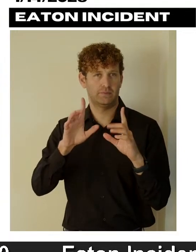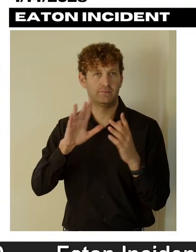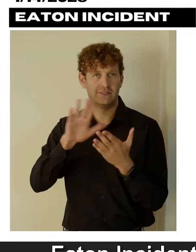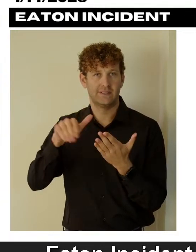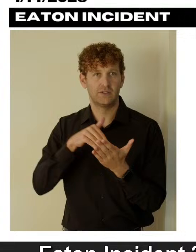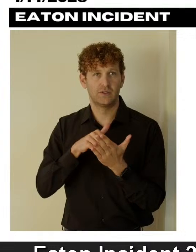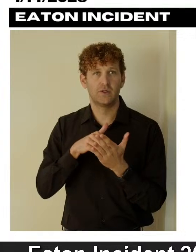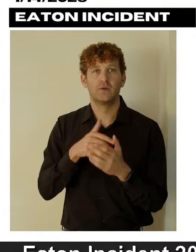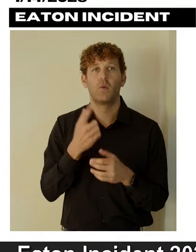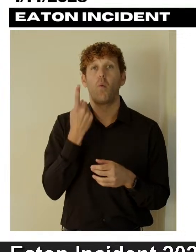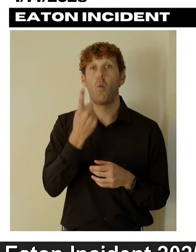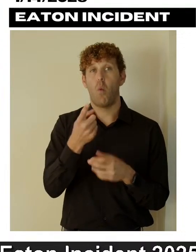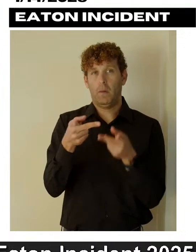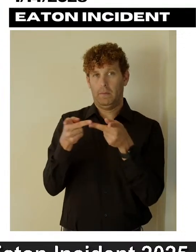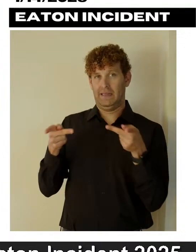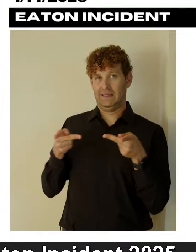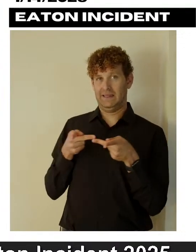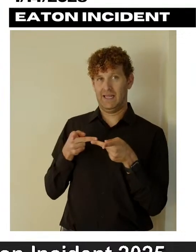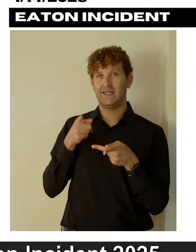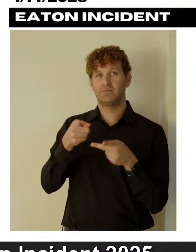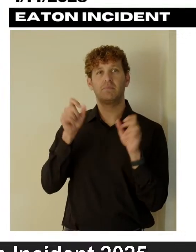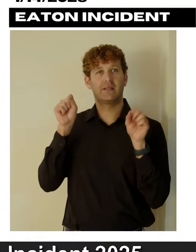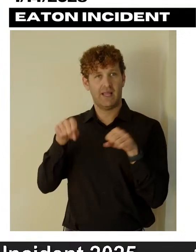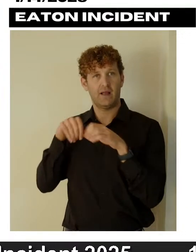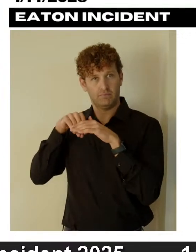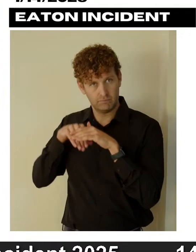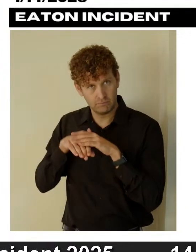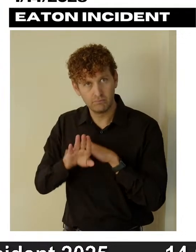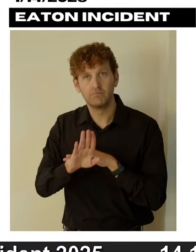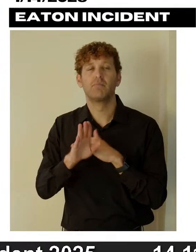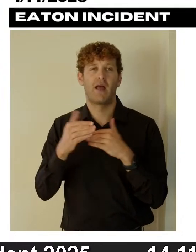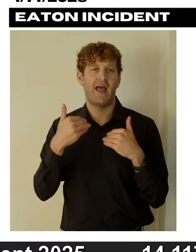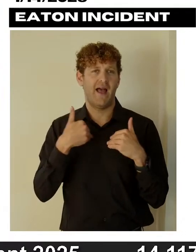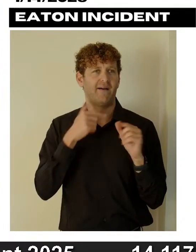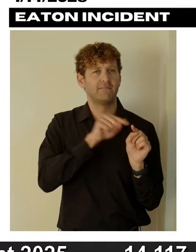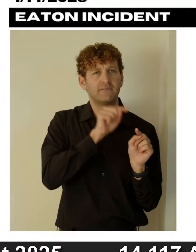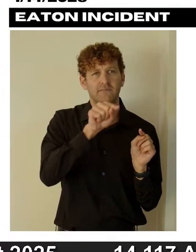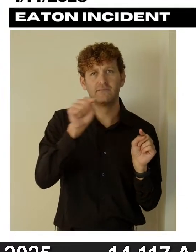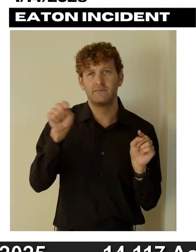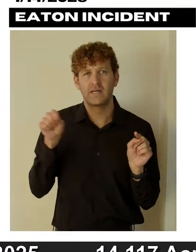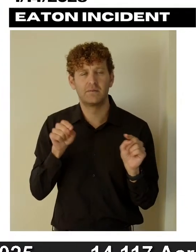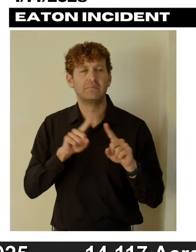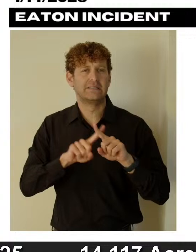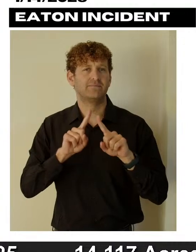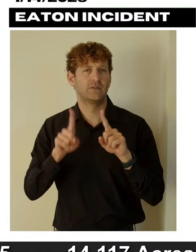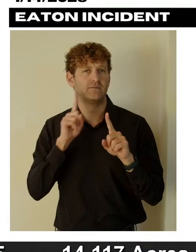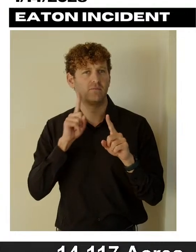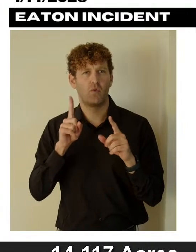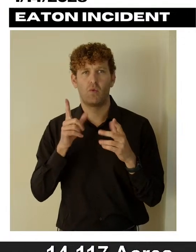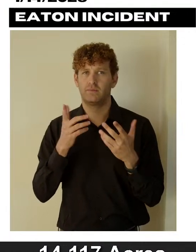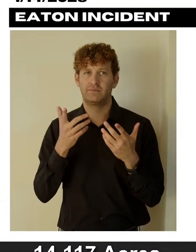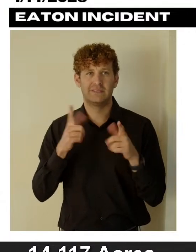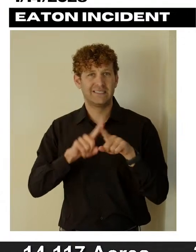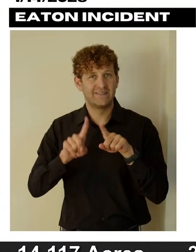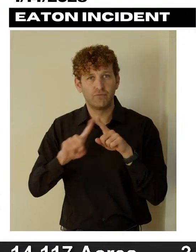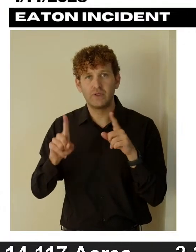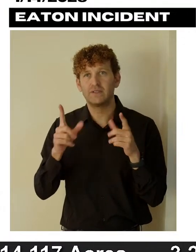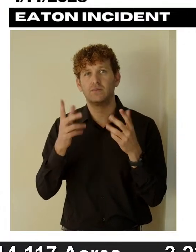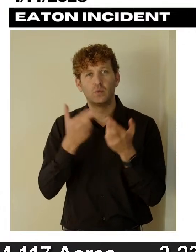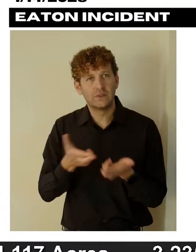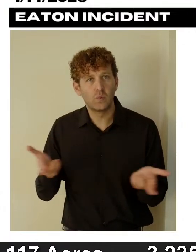help navigating the recovery process. The center offers resources for financial assistance,